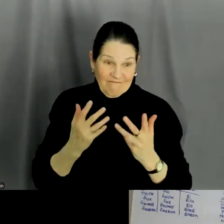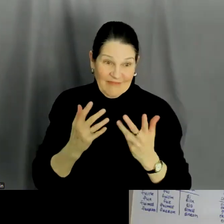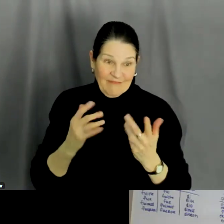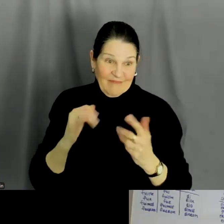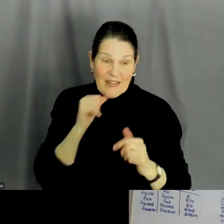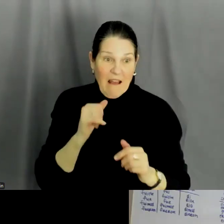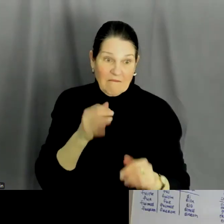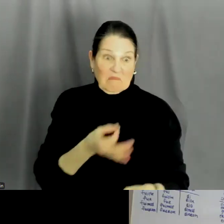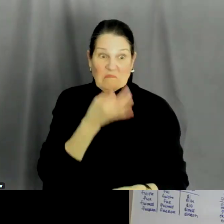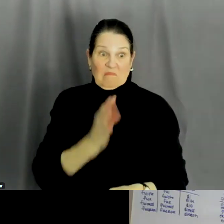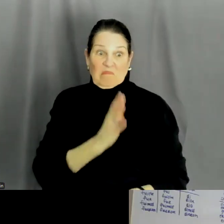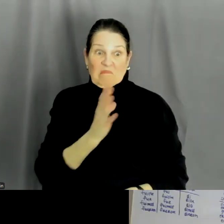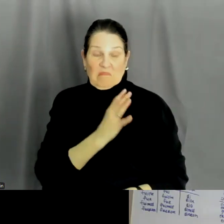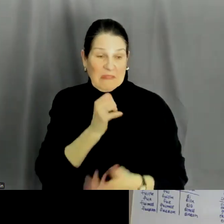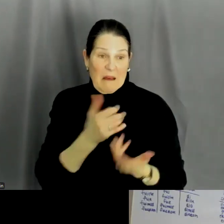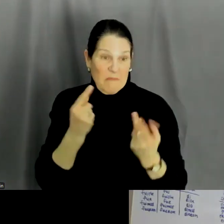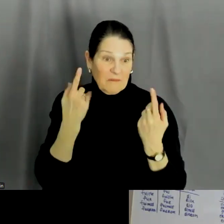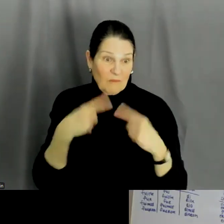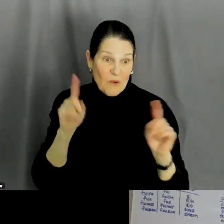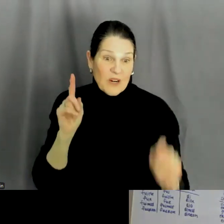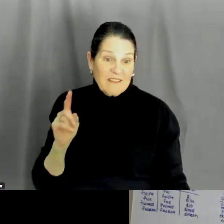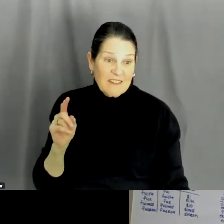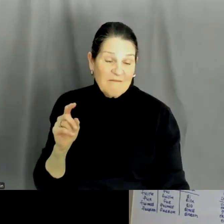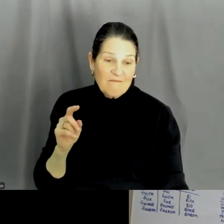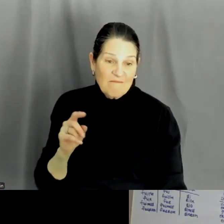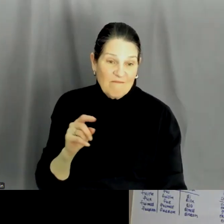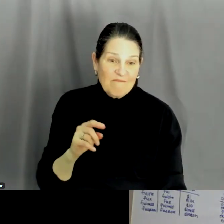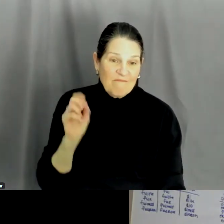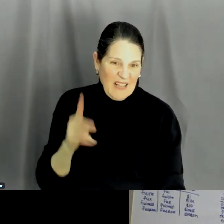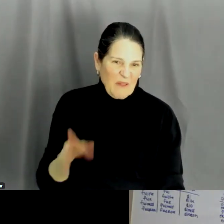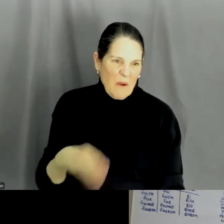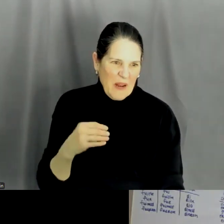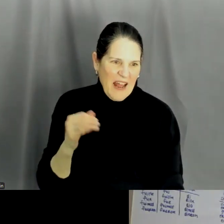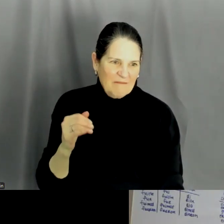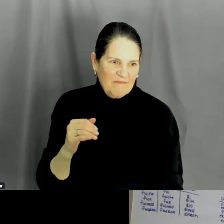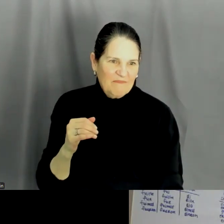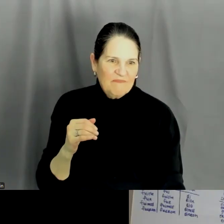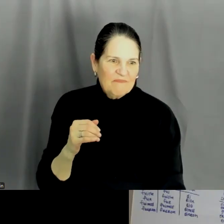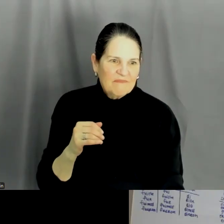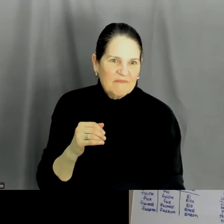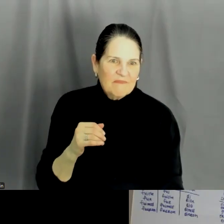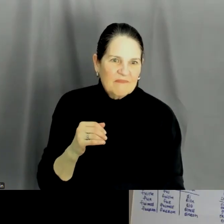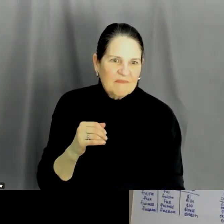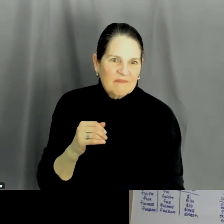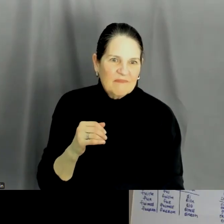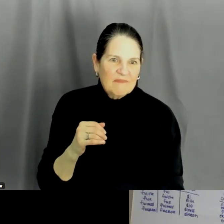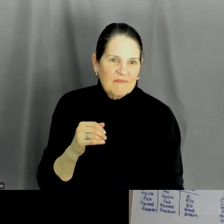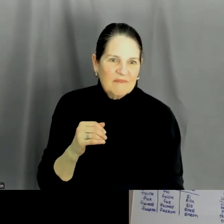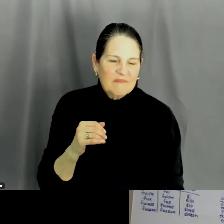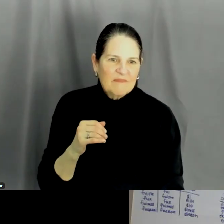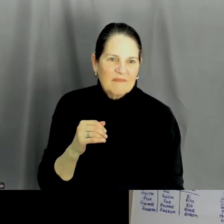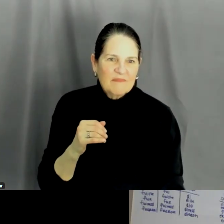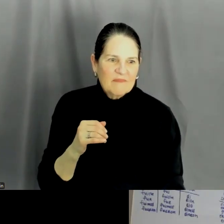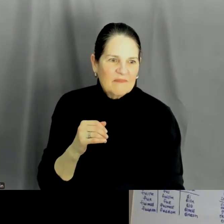job that we pull those things together with. But yeah, I think that's all that I would add. Thank you so much, both of Alex-